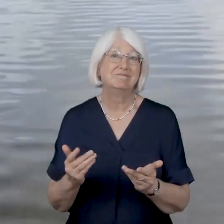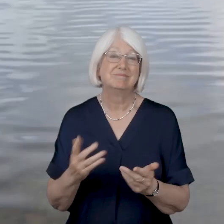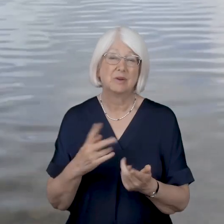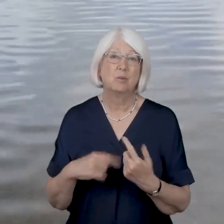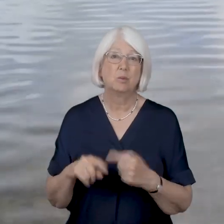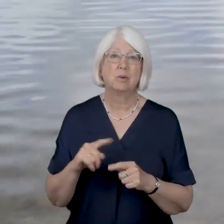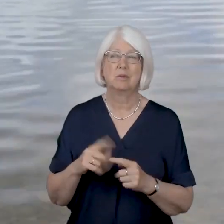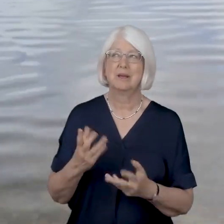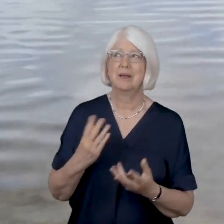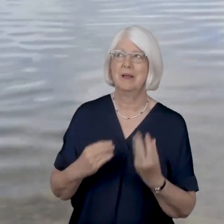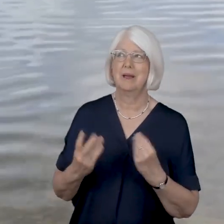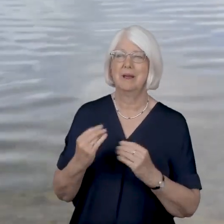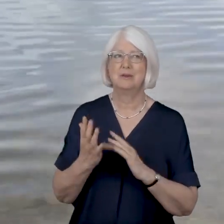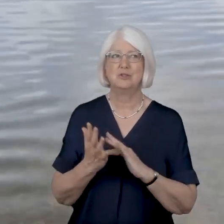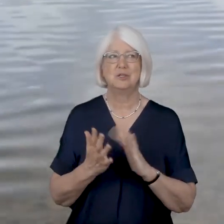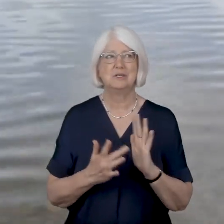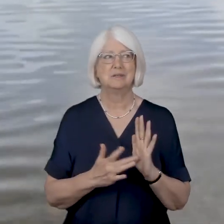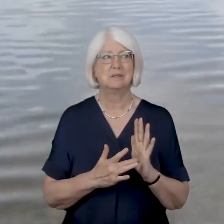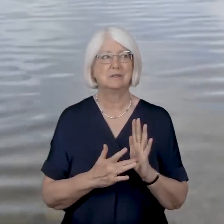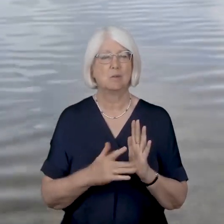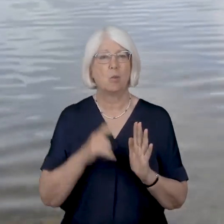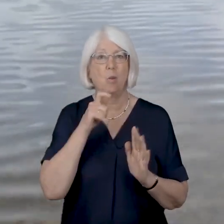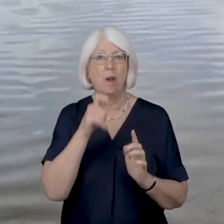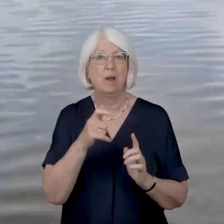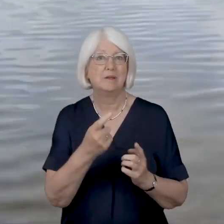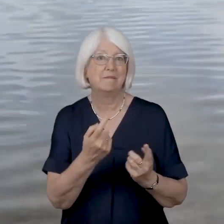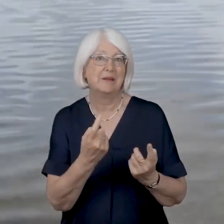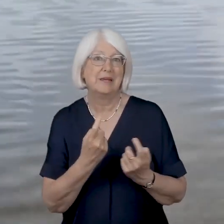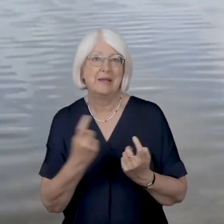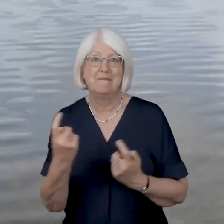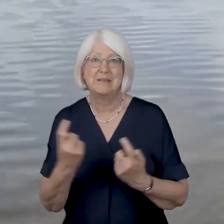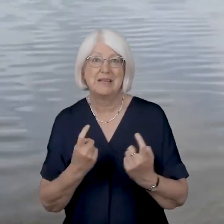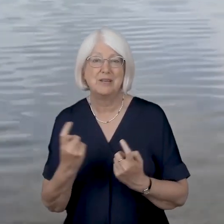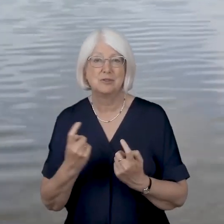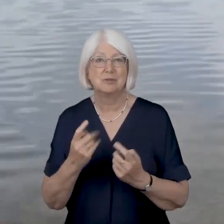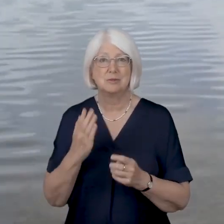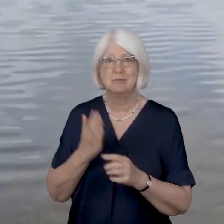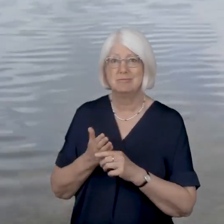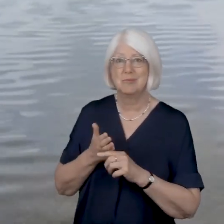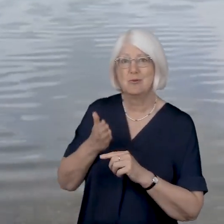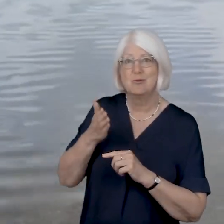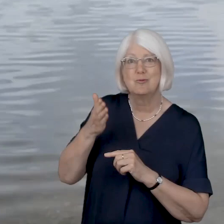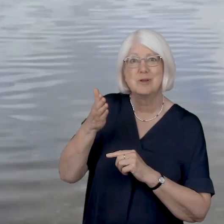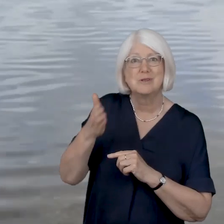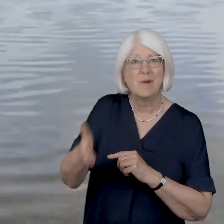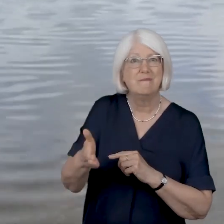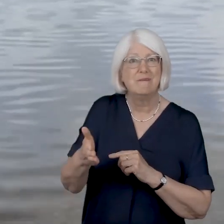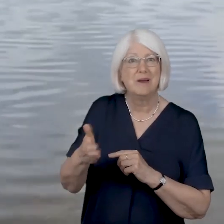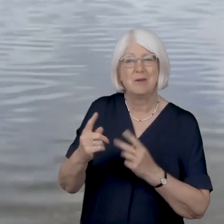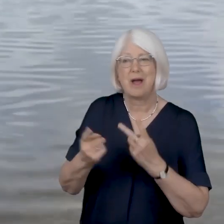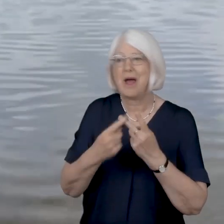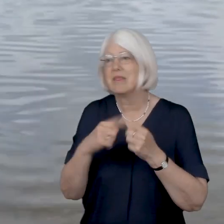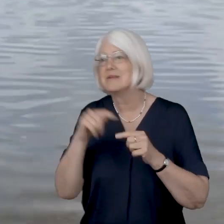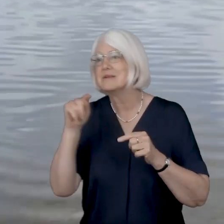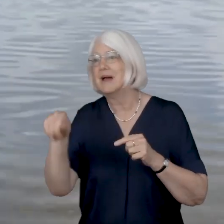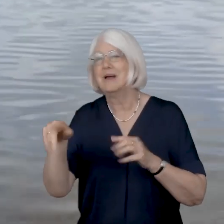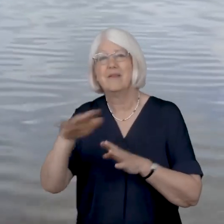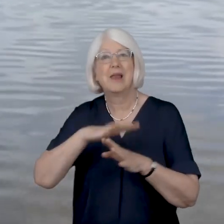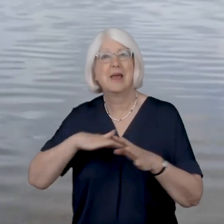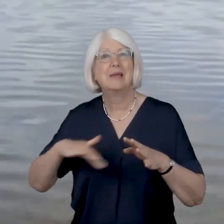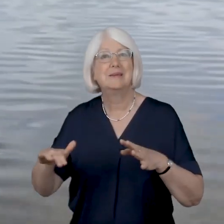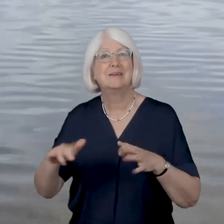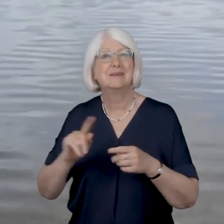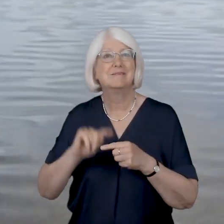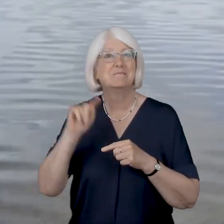that we would hear Jesus's words of invitation to cross over to the other side of the